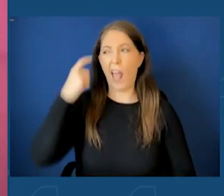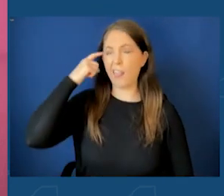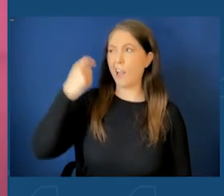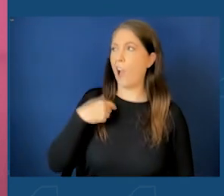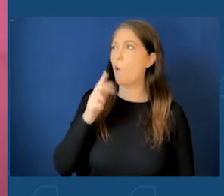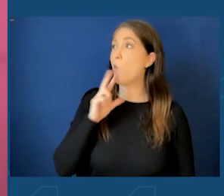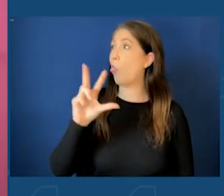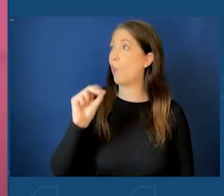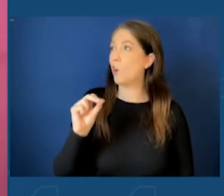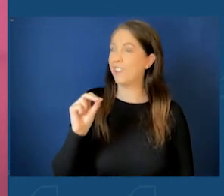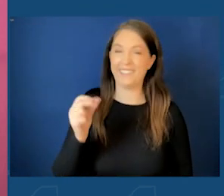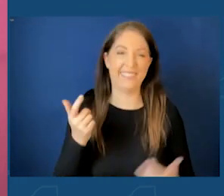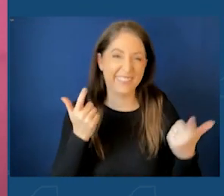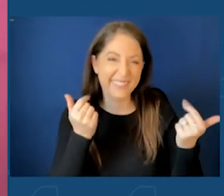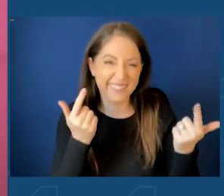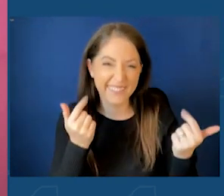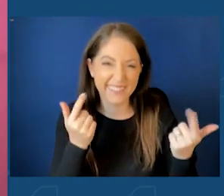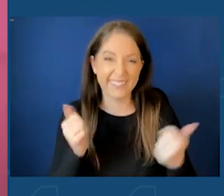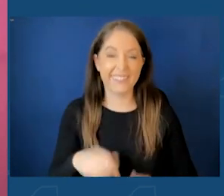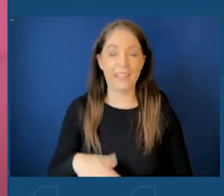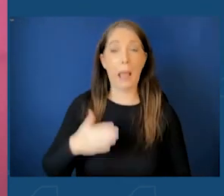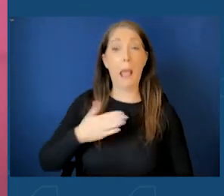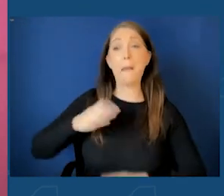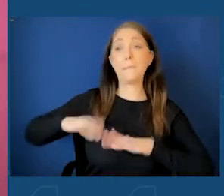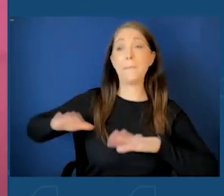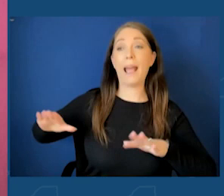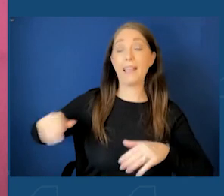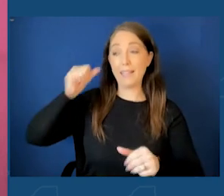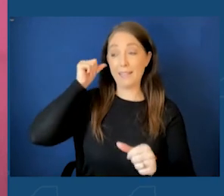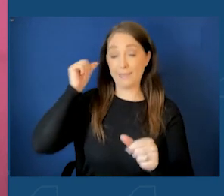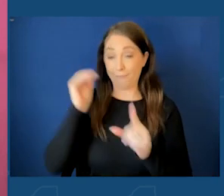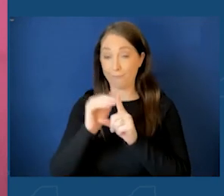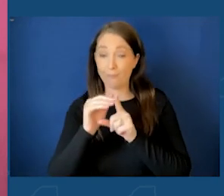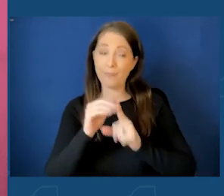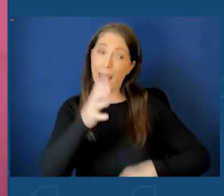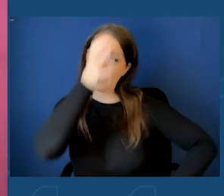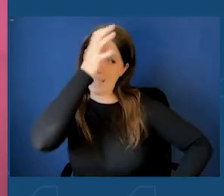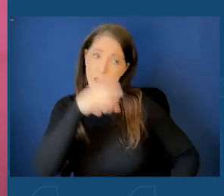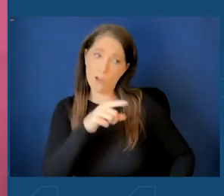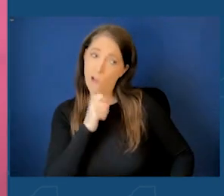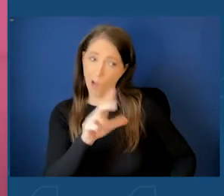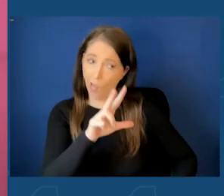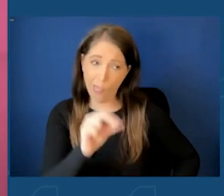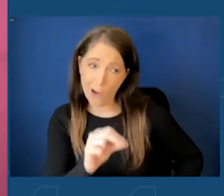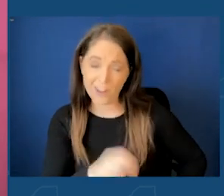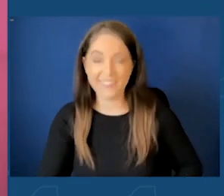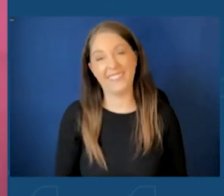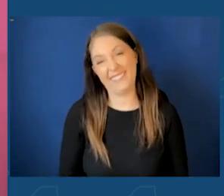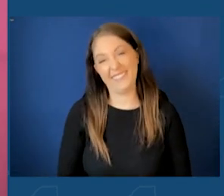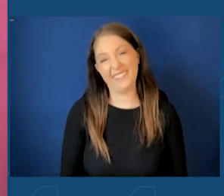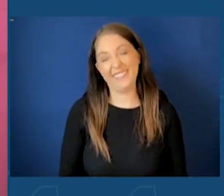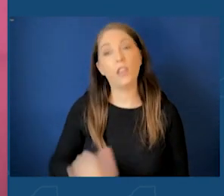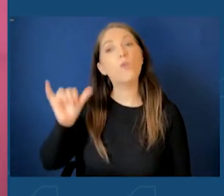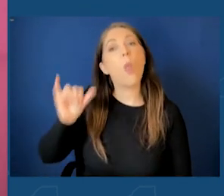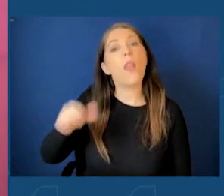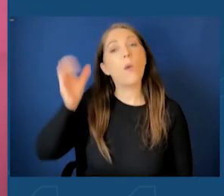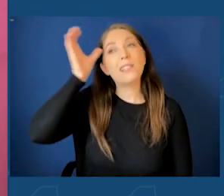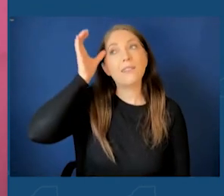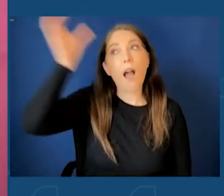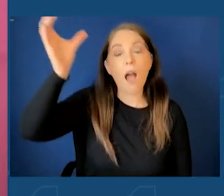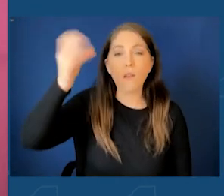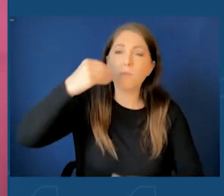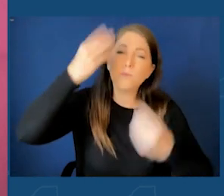But and my kids remind me that I'm not 30 anymore. But it was a concept, and it was a beautiful